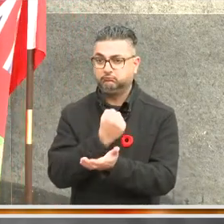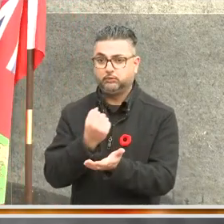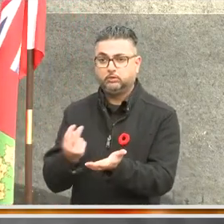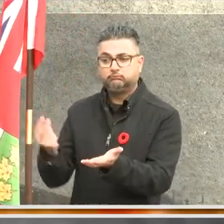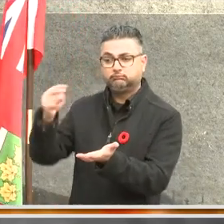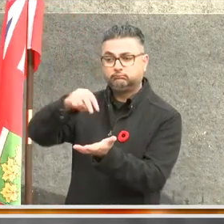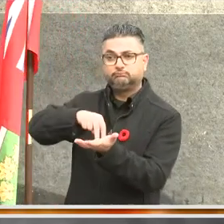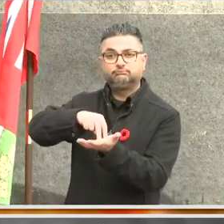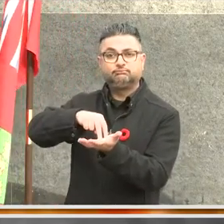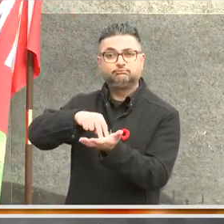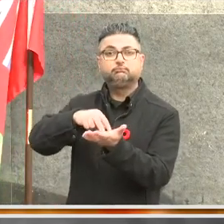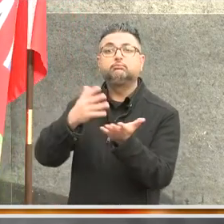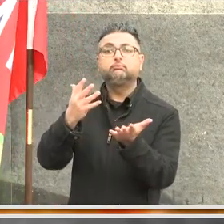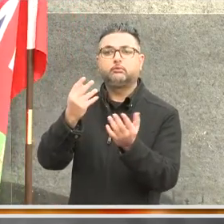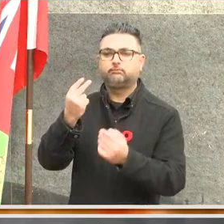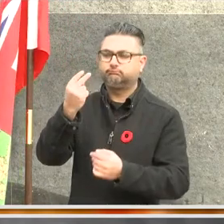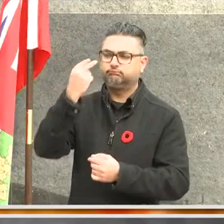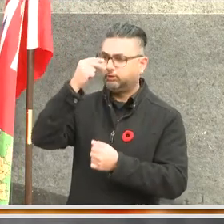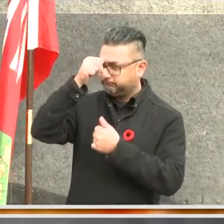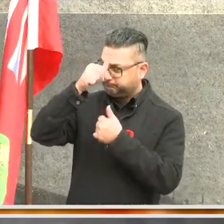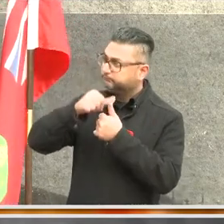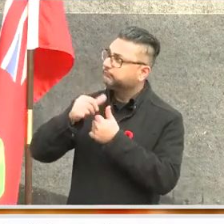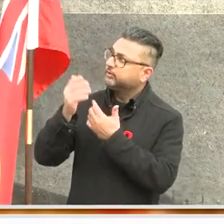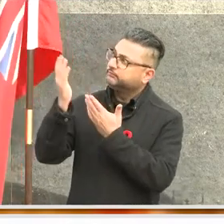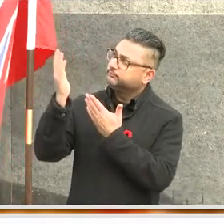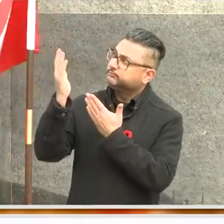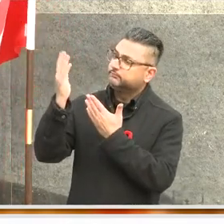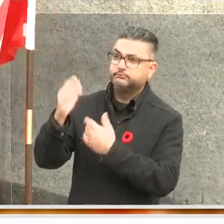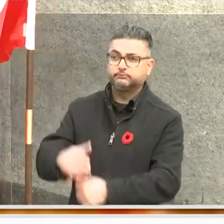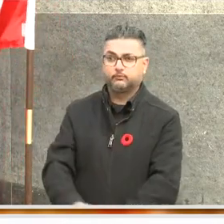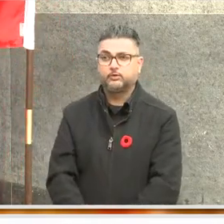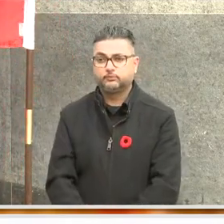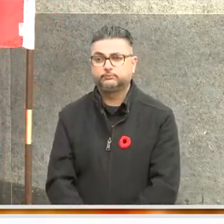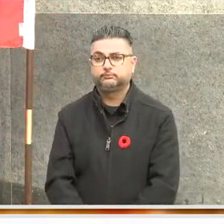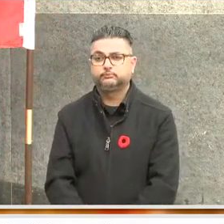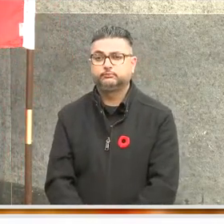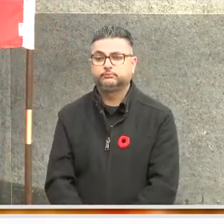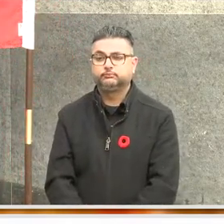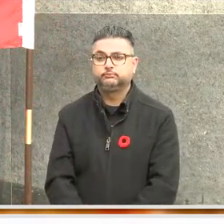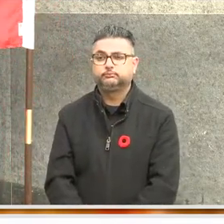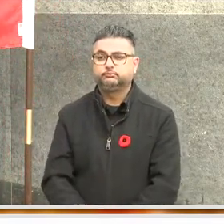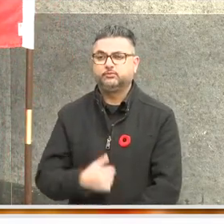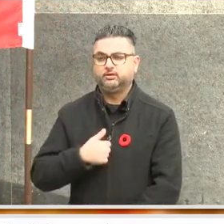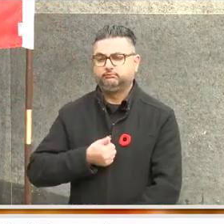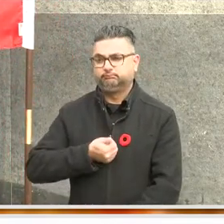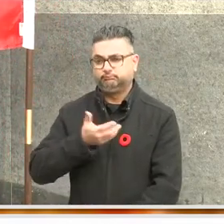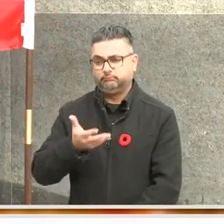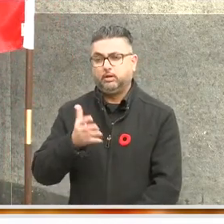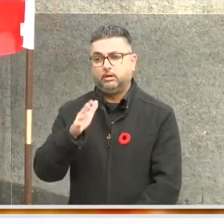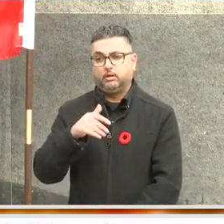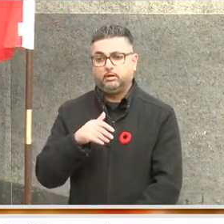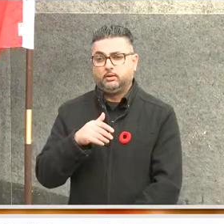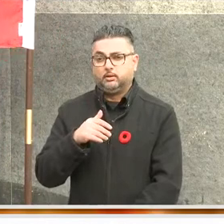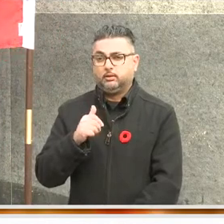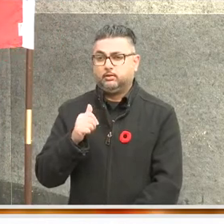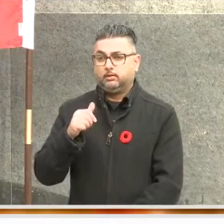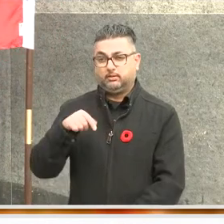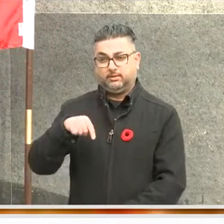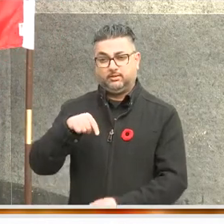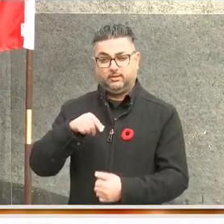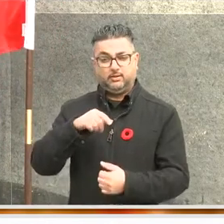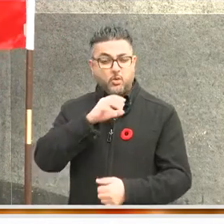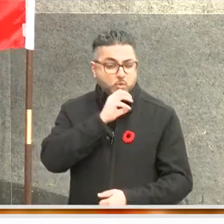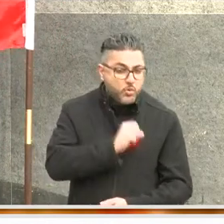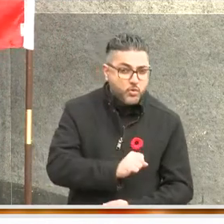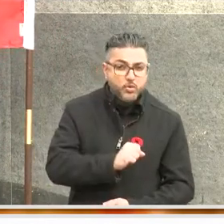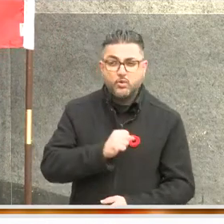They shall grow not old, as we that are left grow old. Ils ne connaîtront jamais